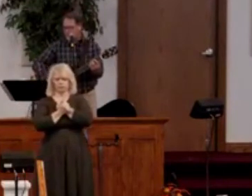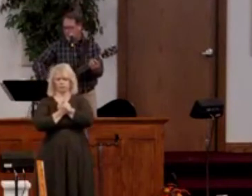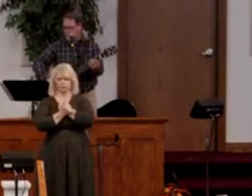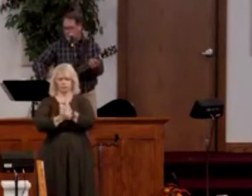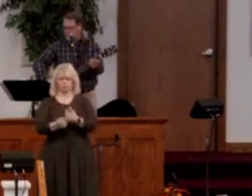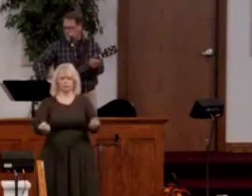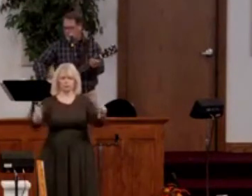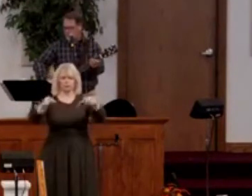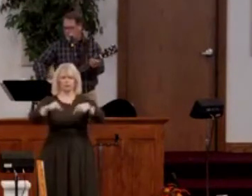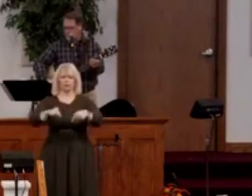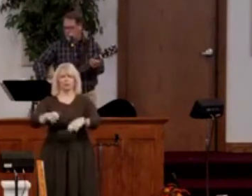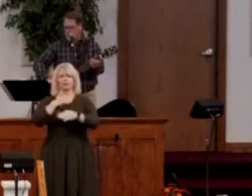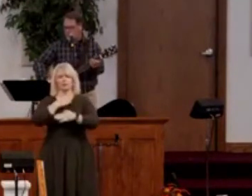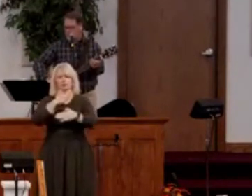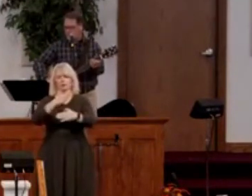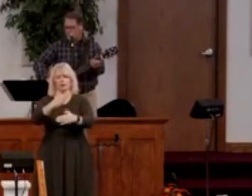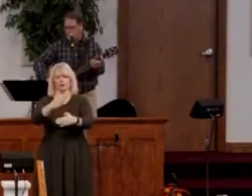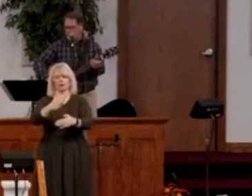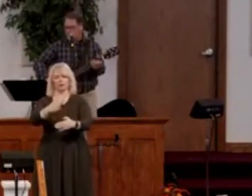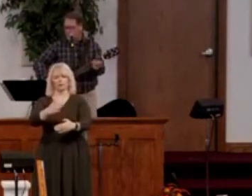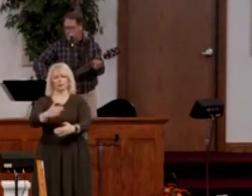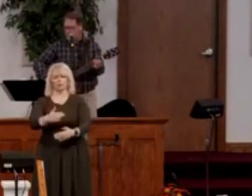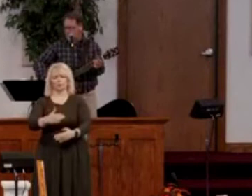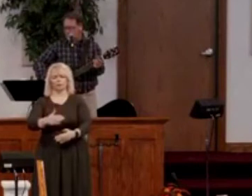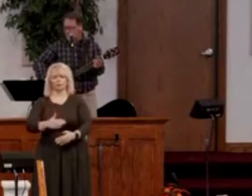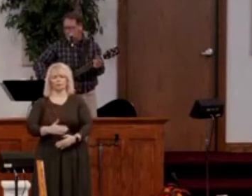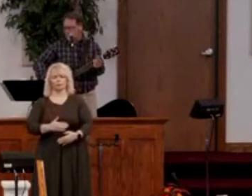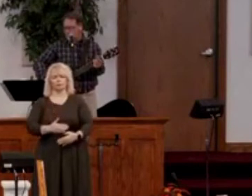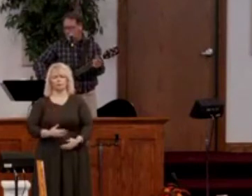This is the body.